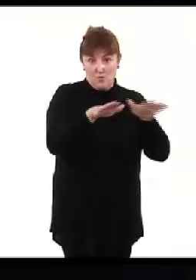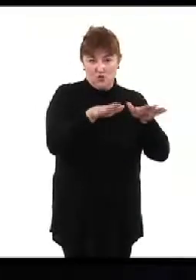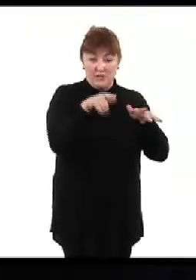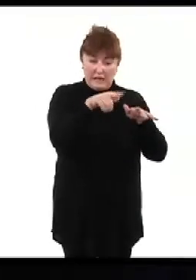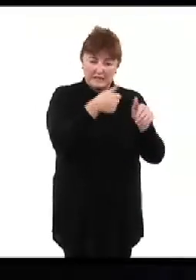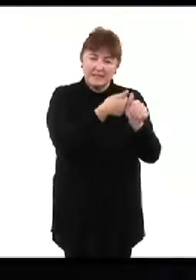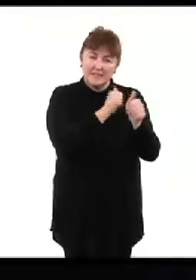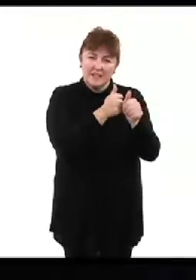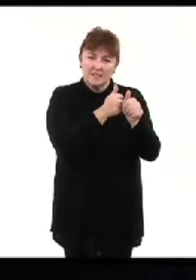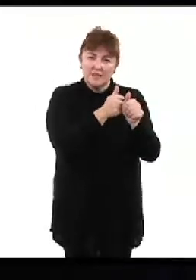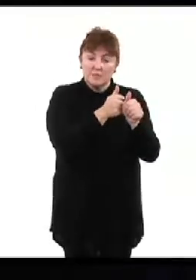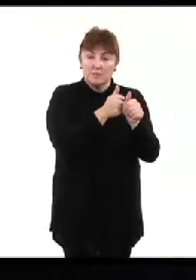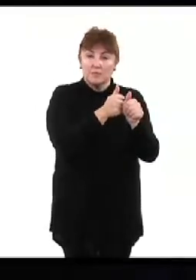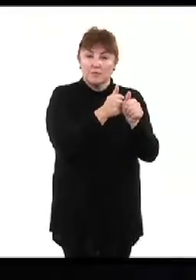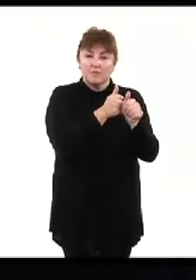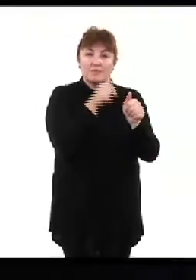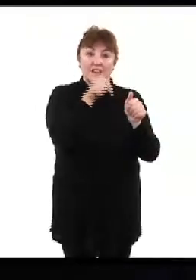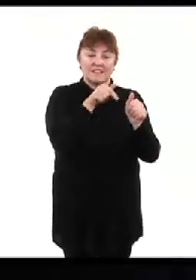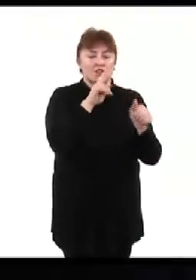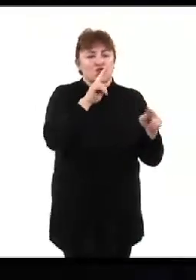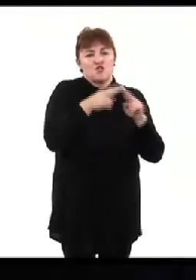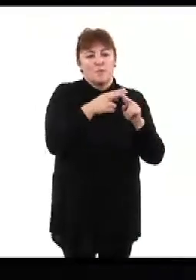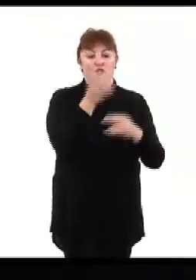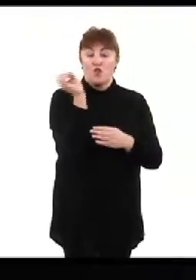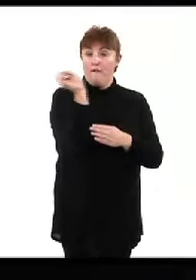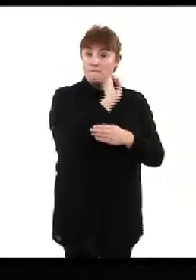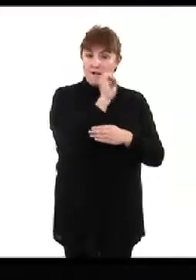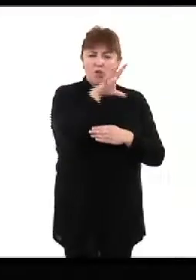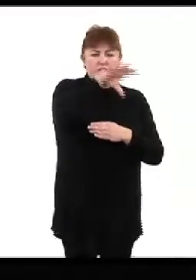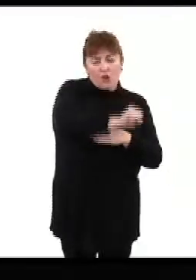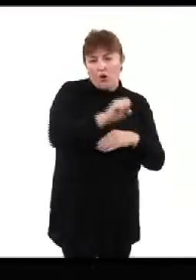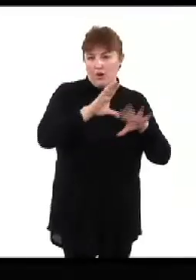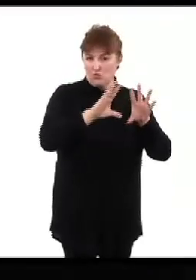are called handling verbs in ASL.